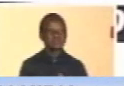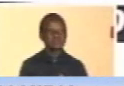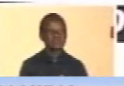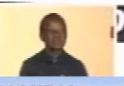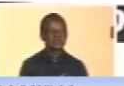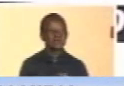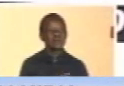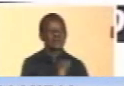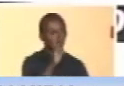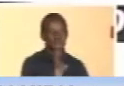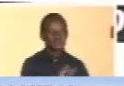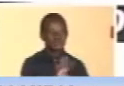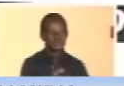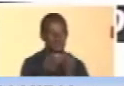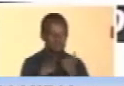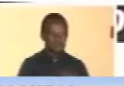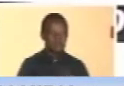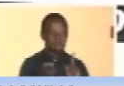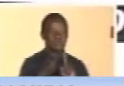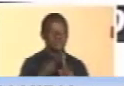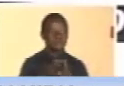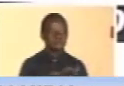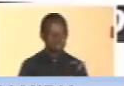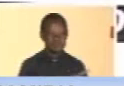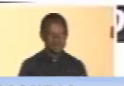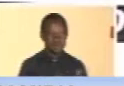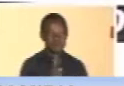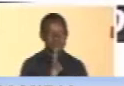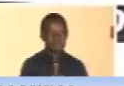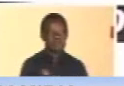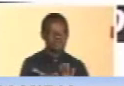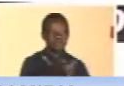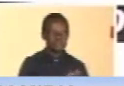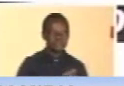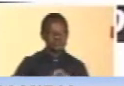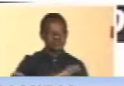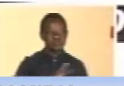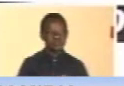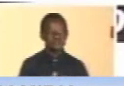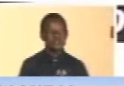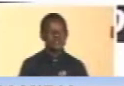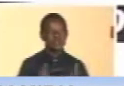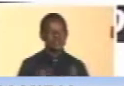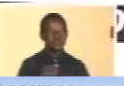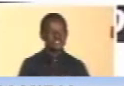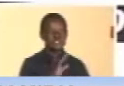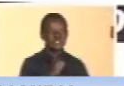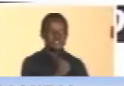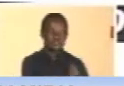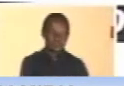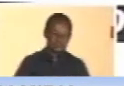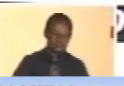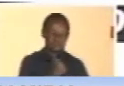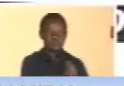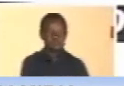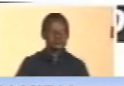positive. This is therefore a COVID-related death. We extend our